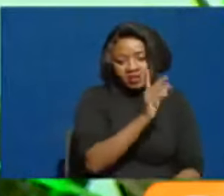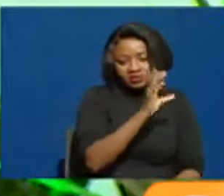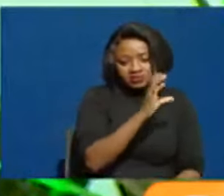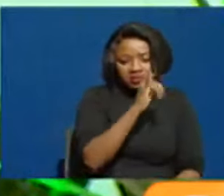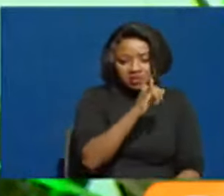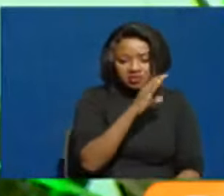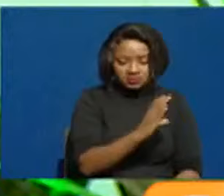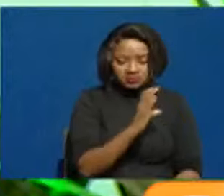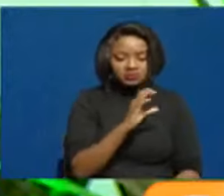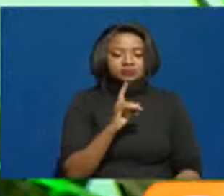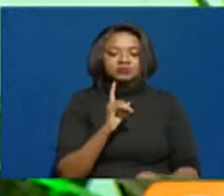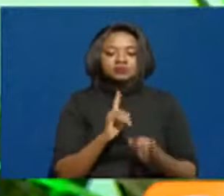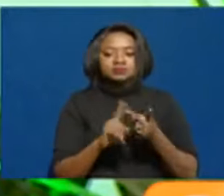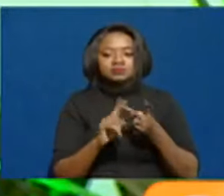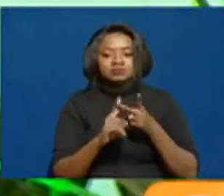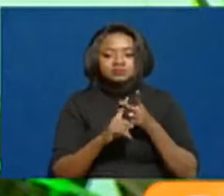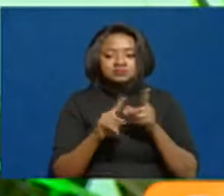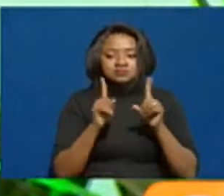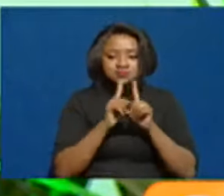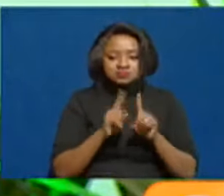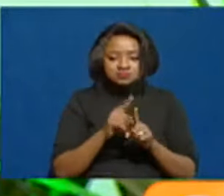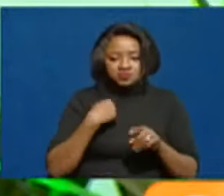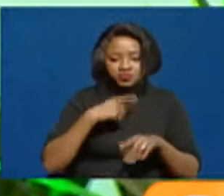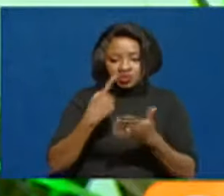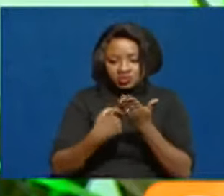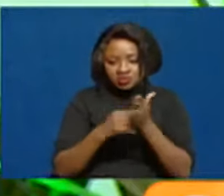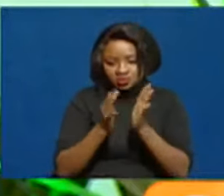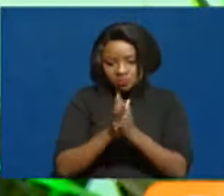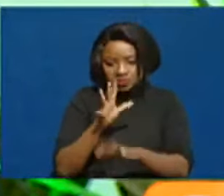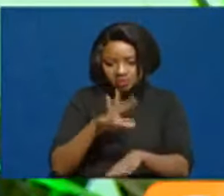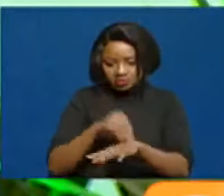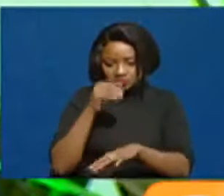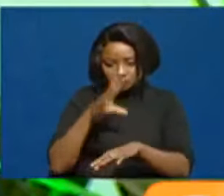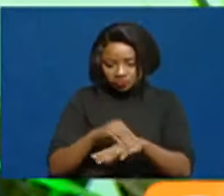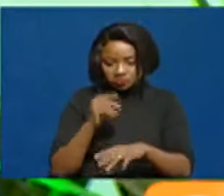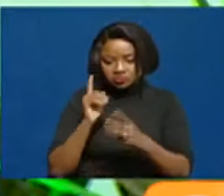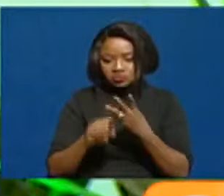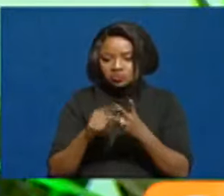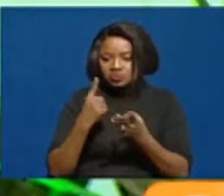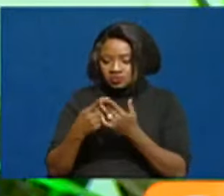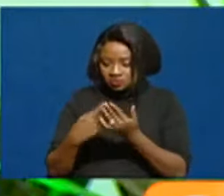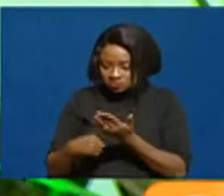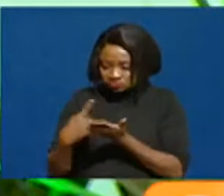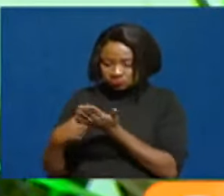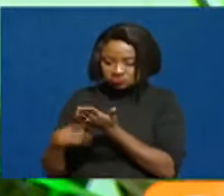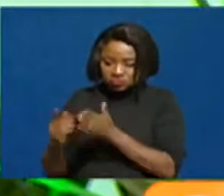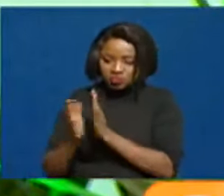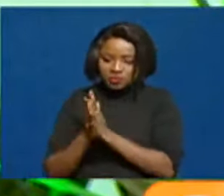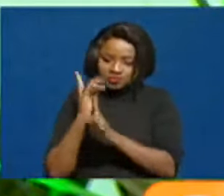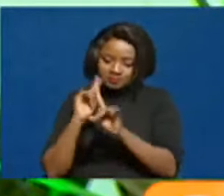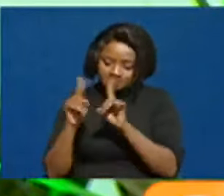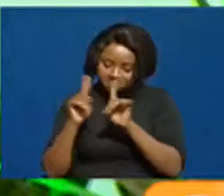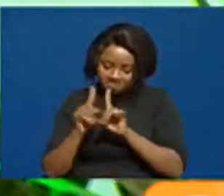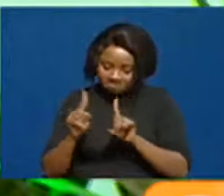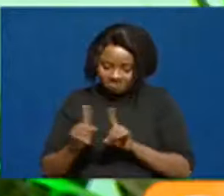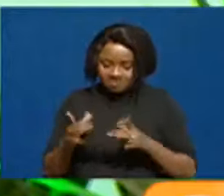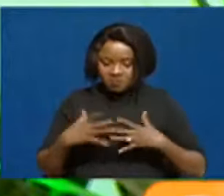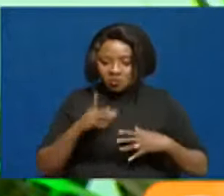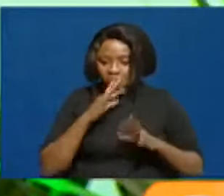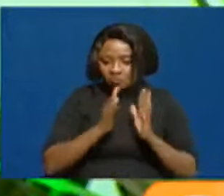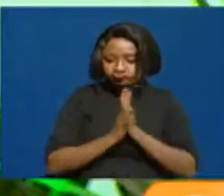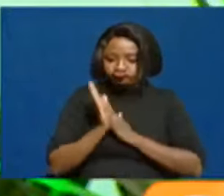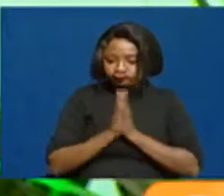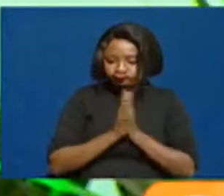Innovation Center, and we have also talked to the Swedish, we have talked to the Belgians, we are talking to other people who are interested